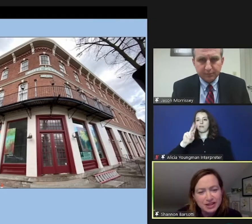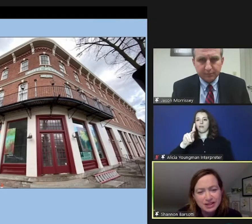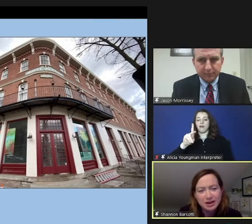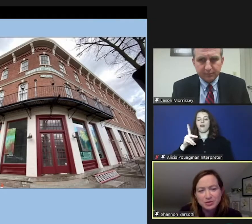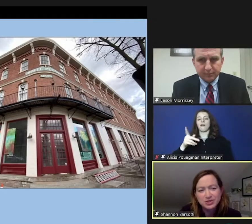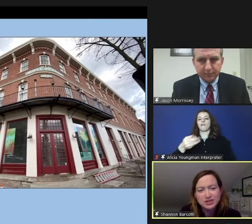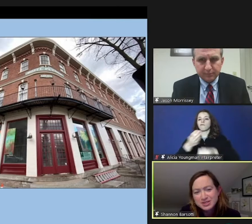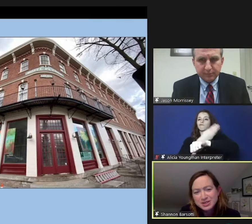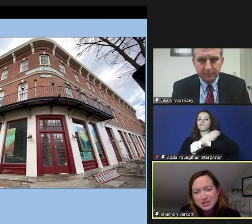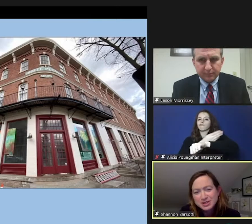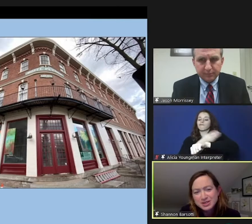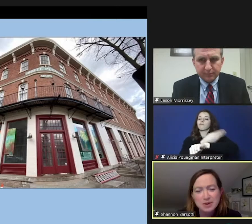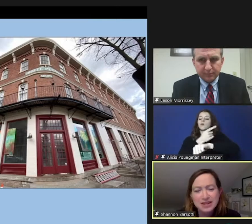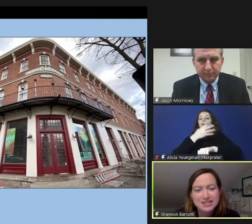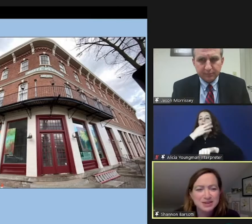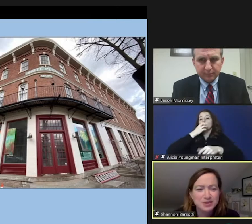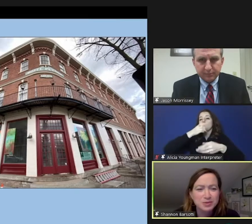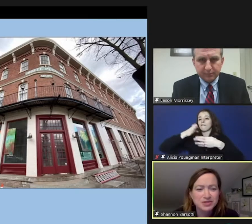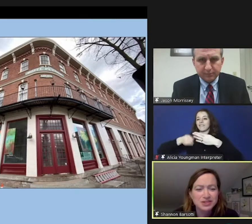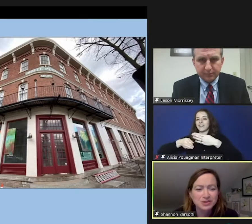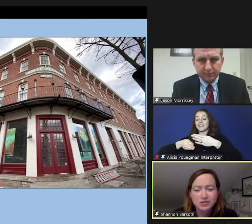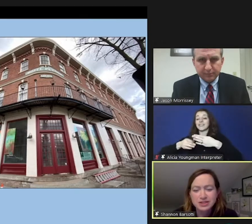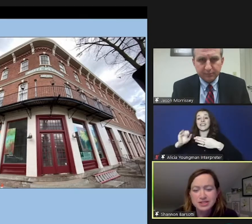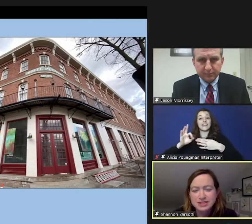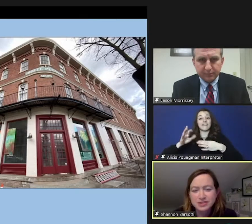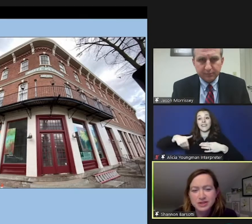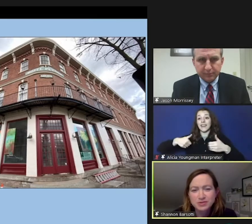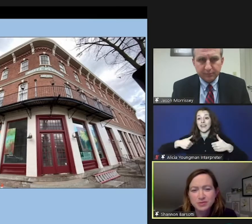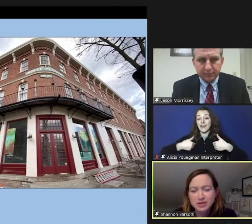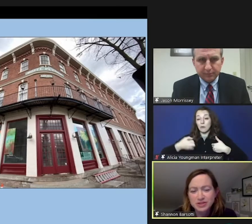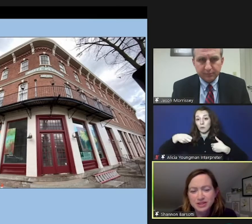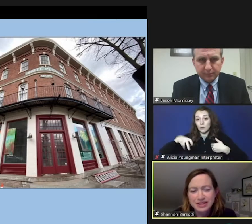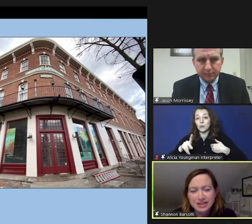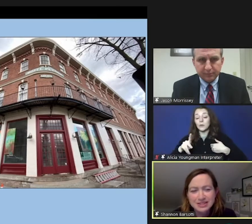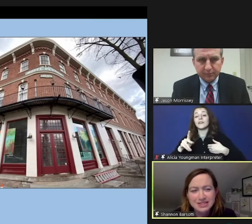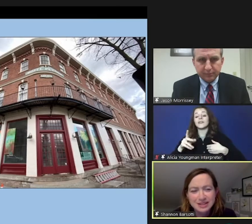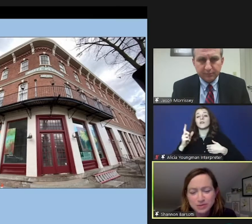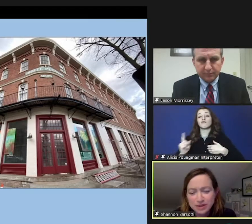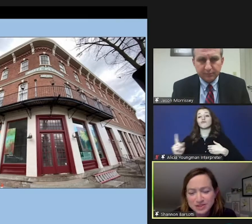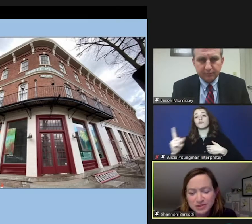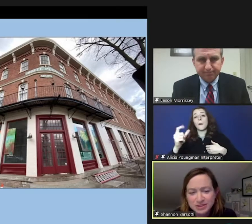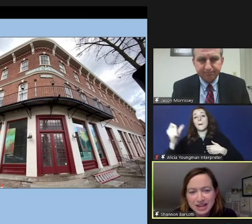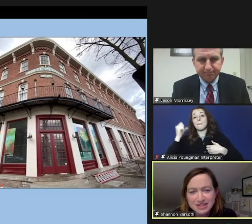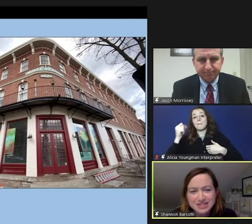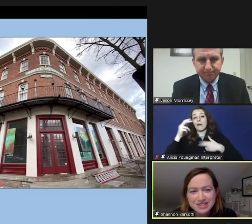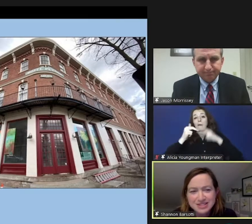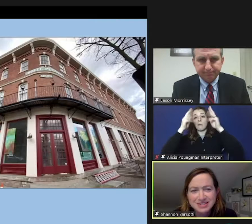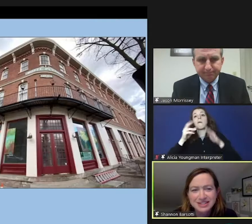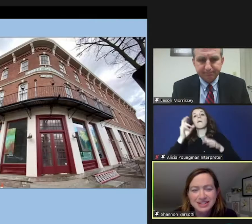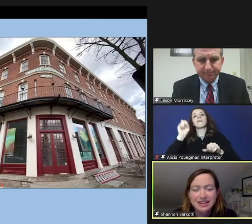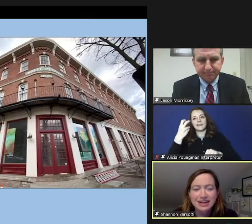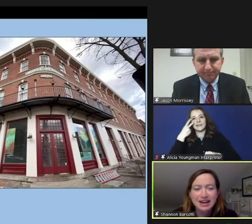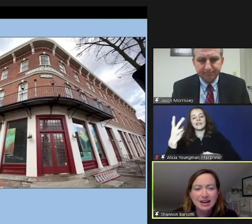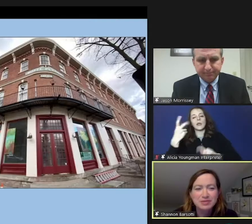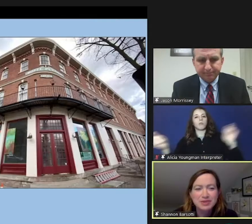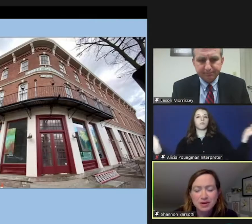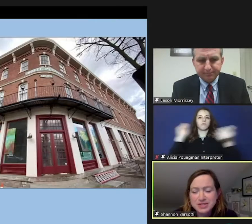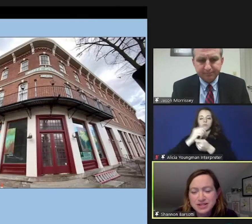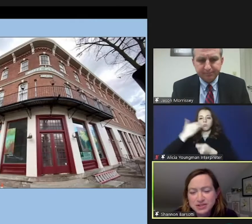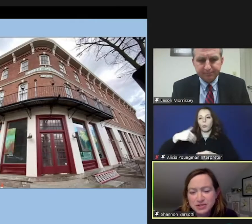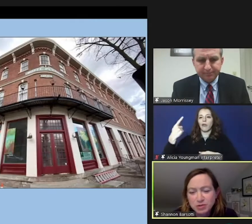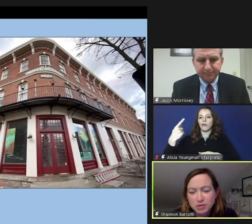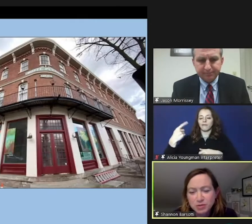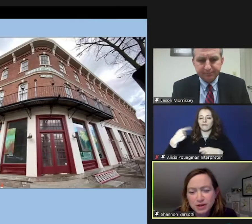especially if you haven't had the opportunity to go to the back side of the building, you can really see the transformation that's taken place over the last year.